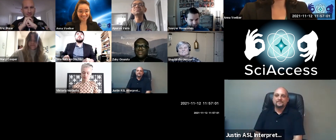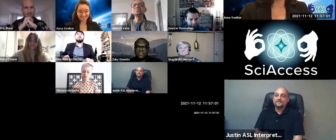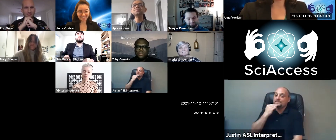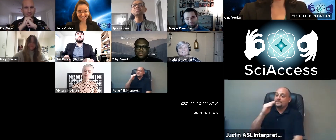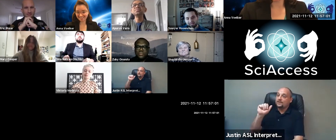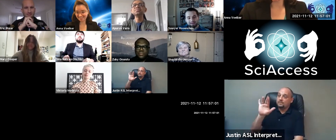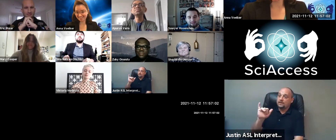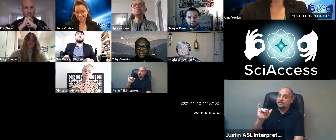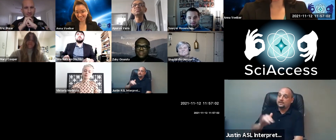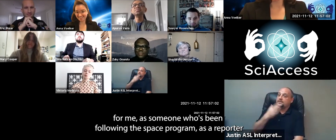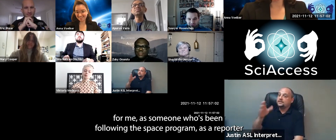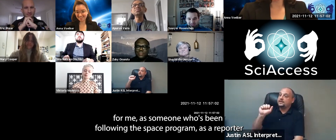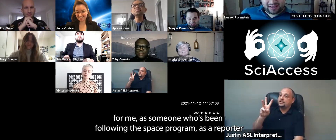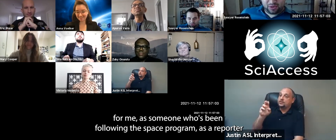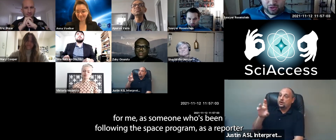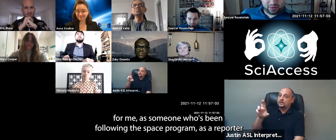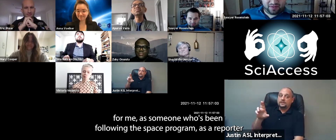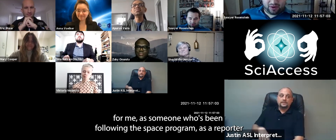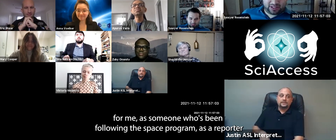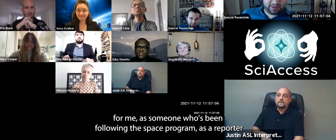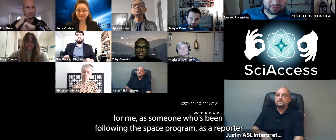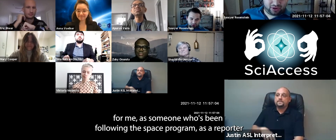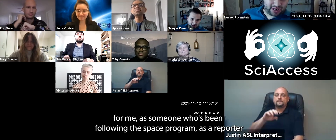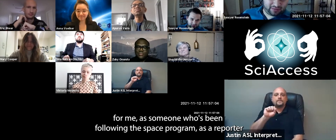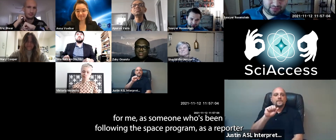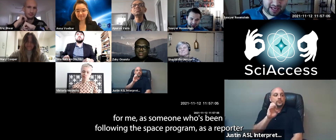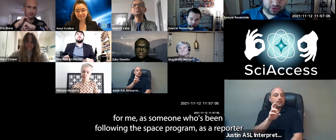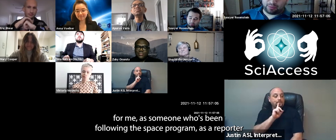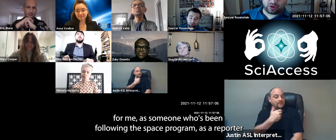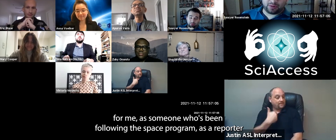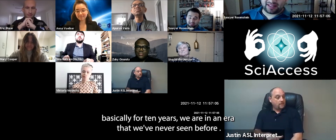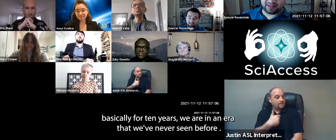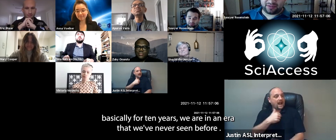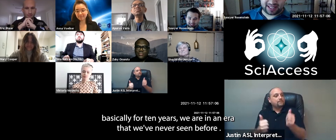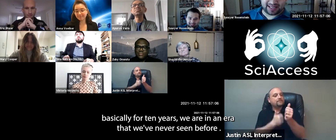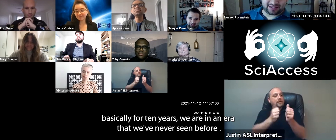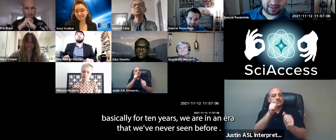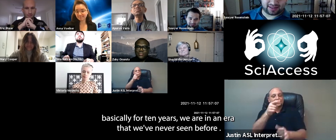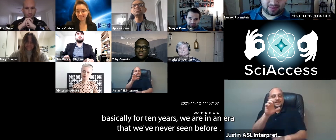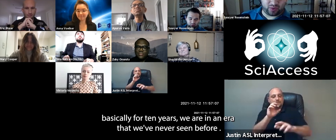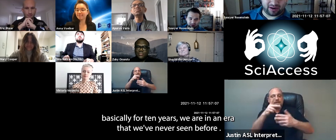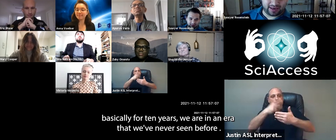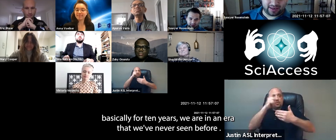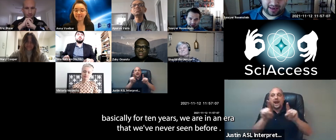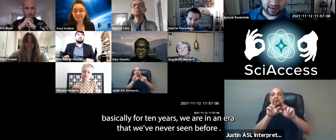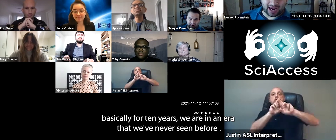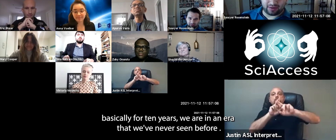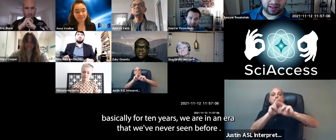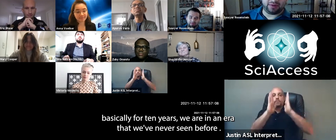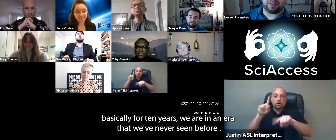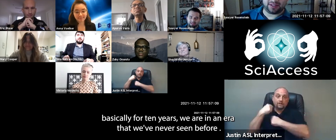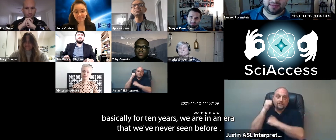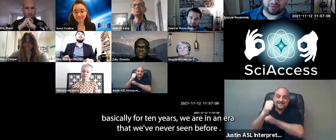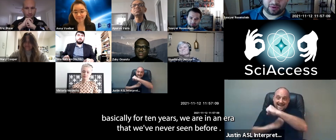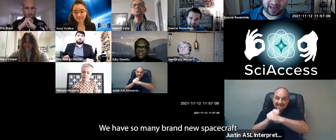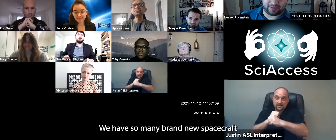Sawyer. For me, as someone who's been following the space program as a reporter basically for 10 years, we are in an era that